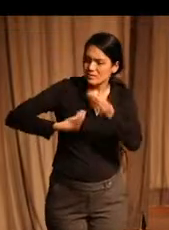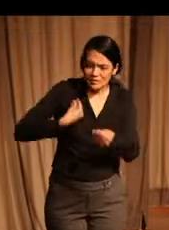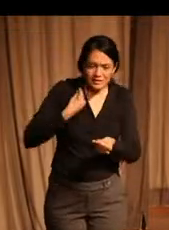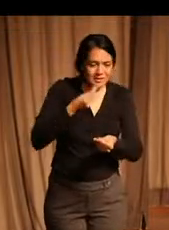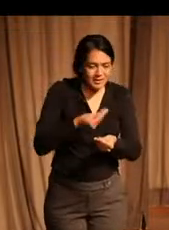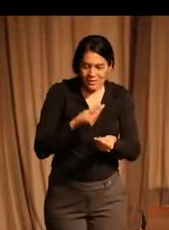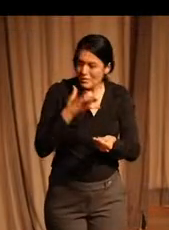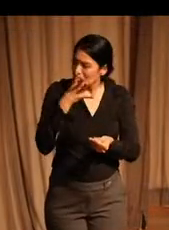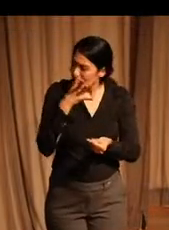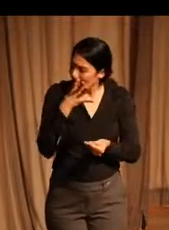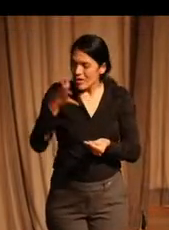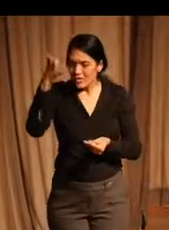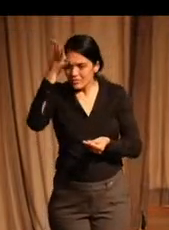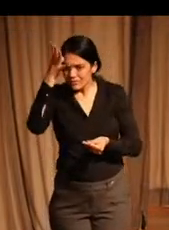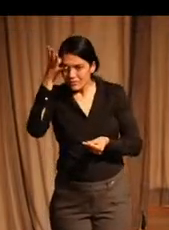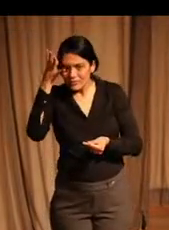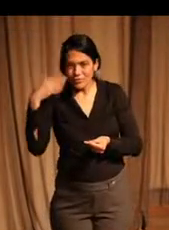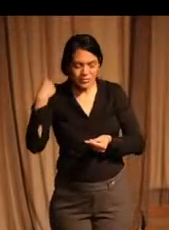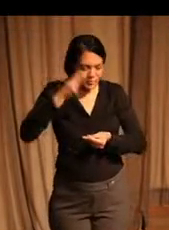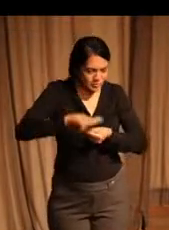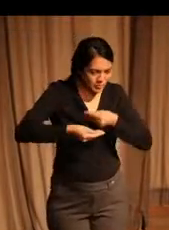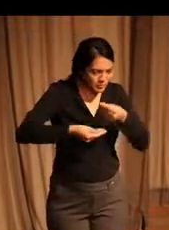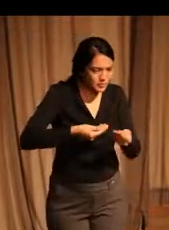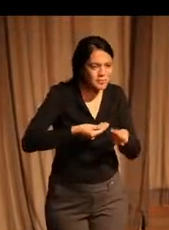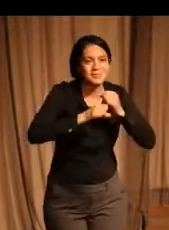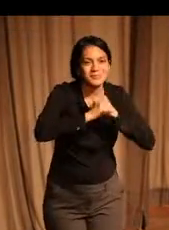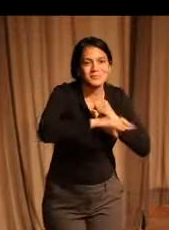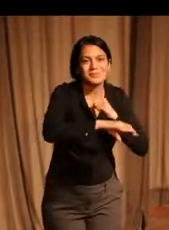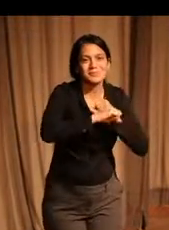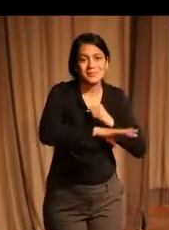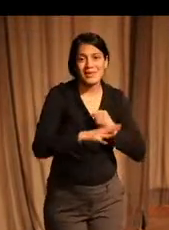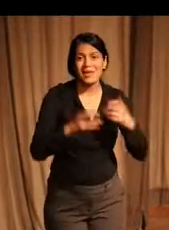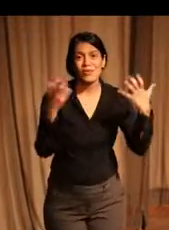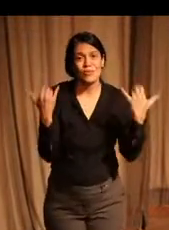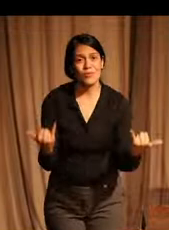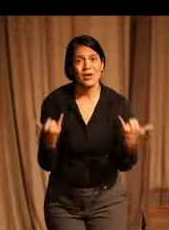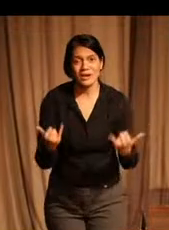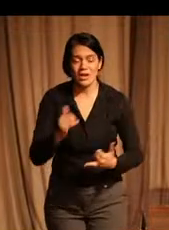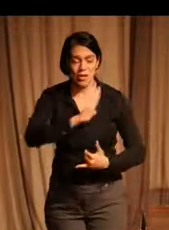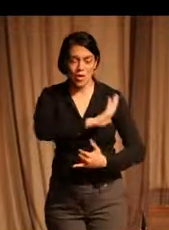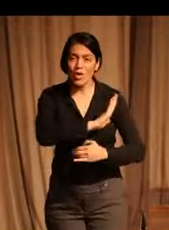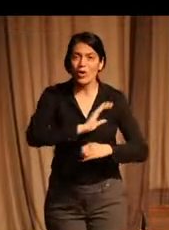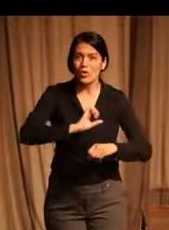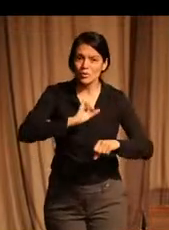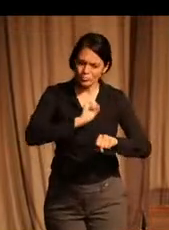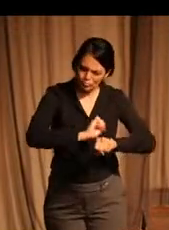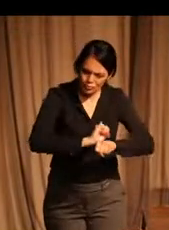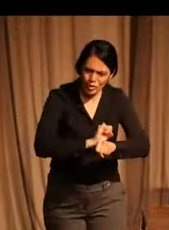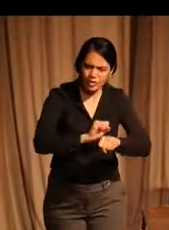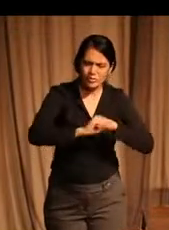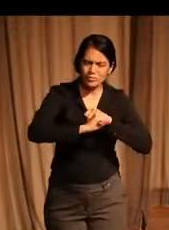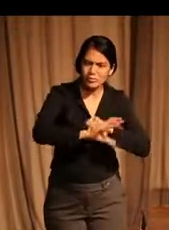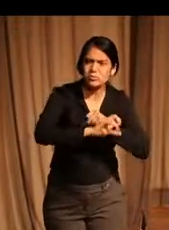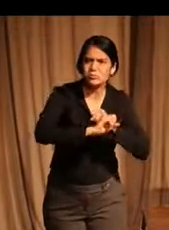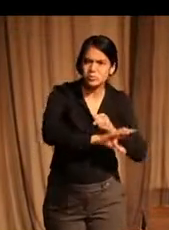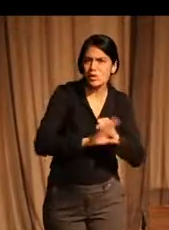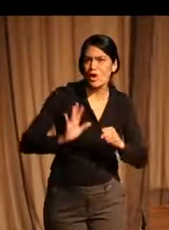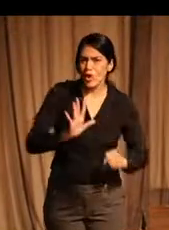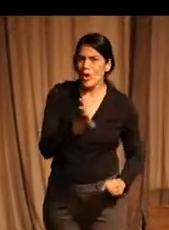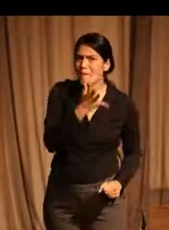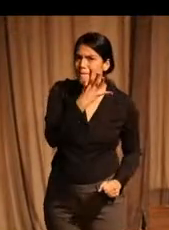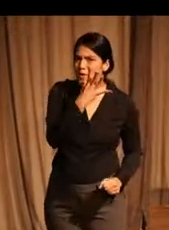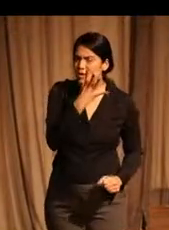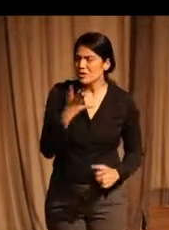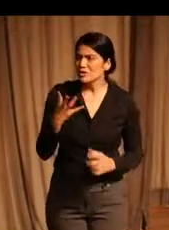Maldoror and Mario de Andrade. And I have to say, her work right now promoting and preserving her mother's legacy is